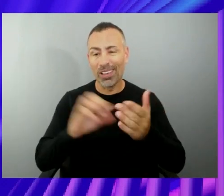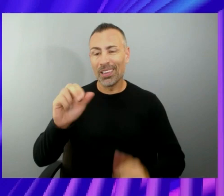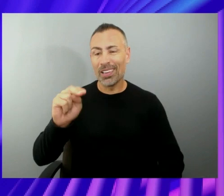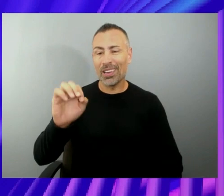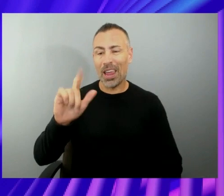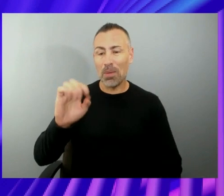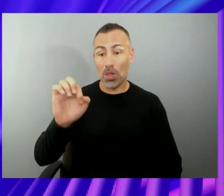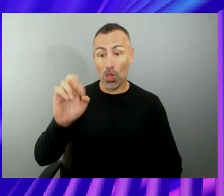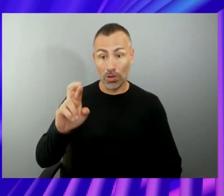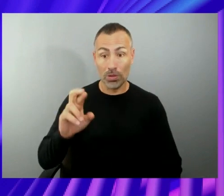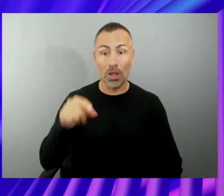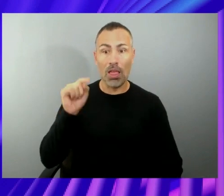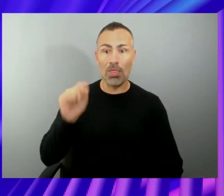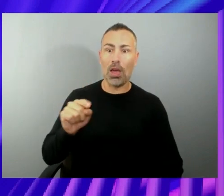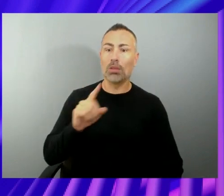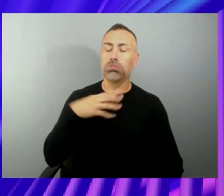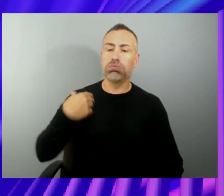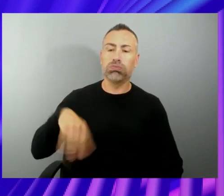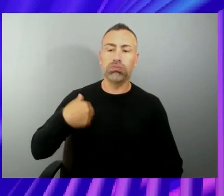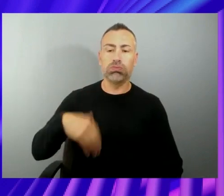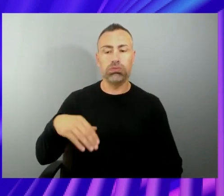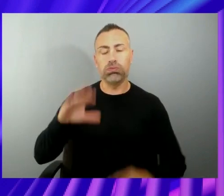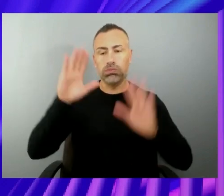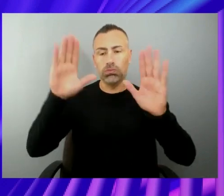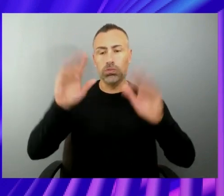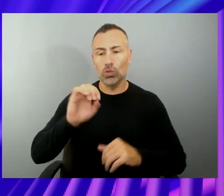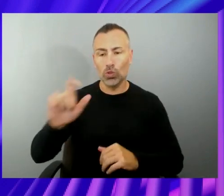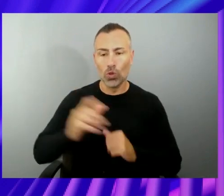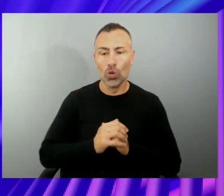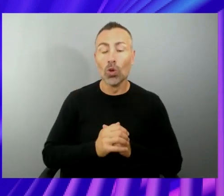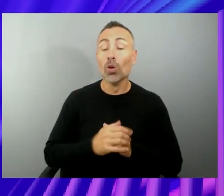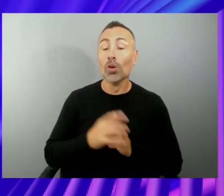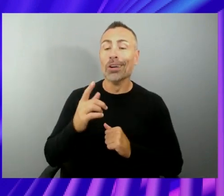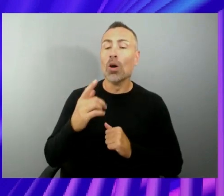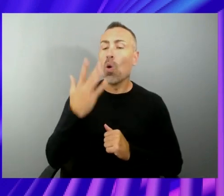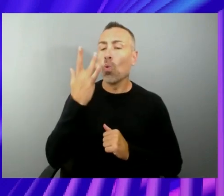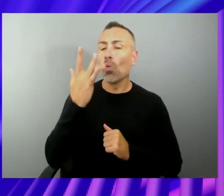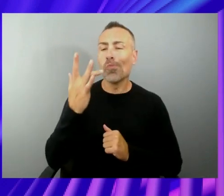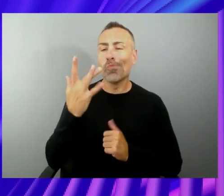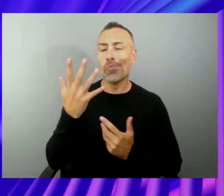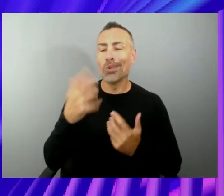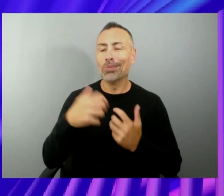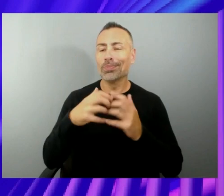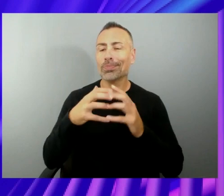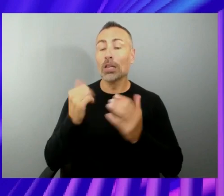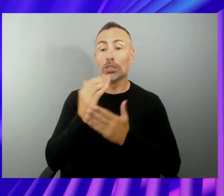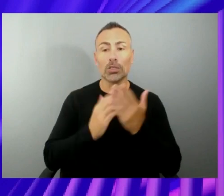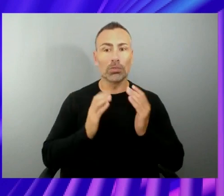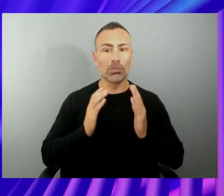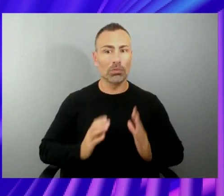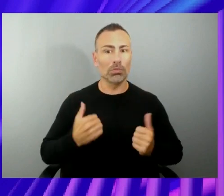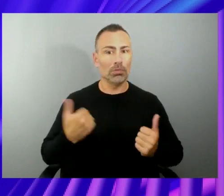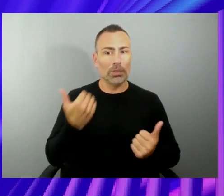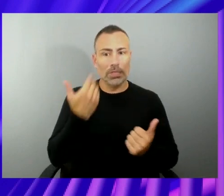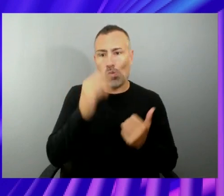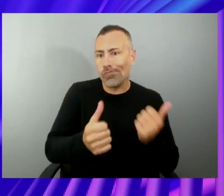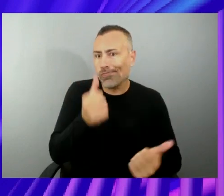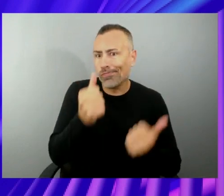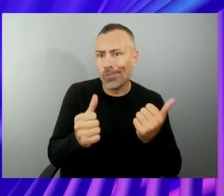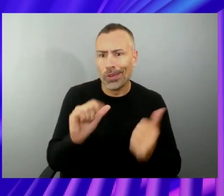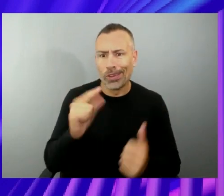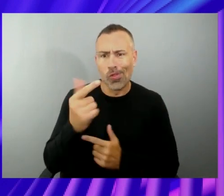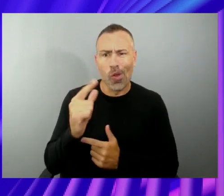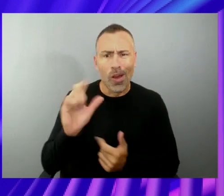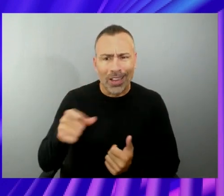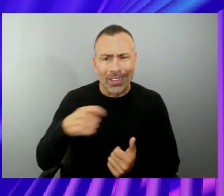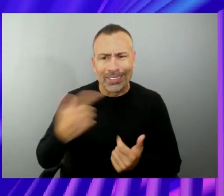tool as we got because some customers had a really hard time knowing which logs to enable and when. I'm a little biased. It's a great tool,